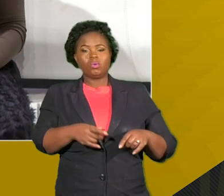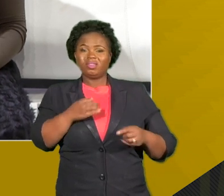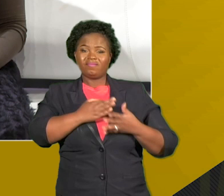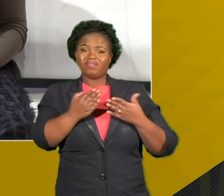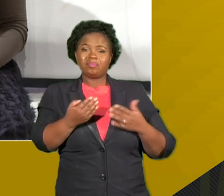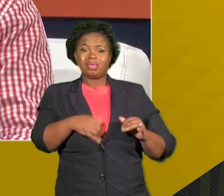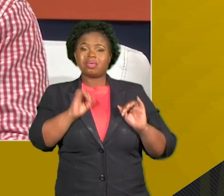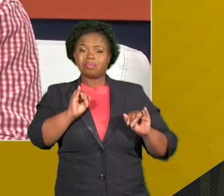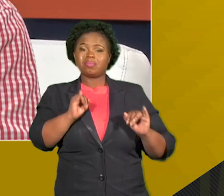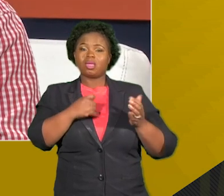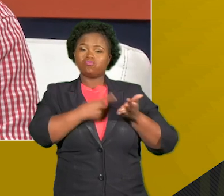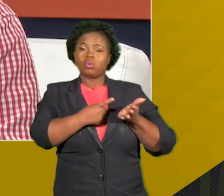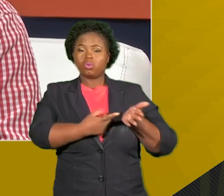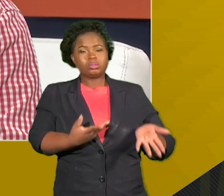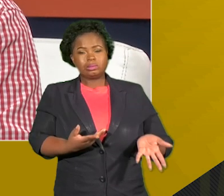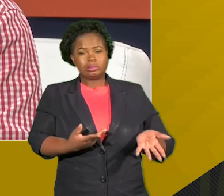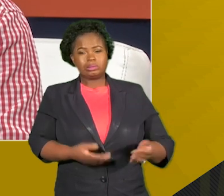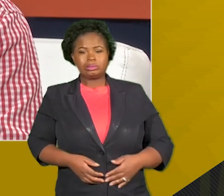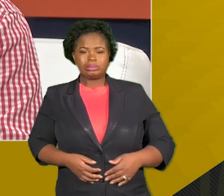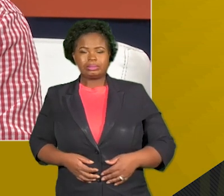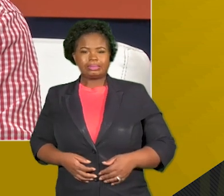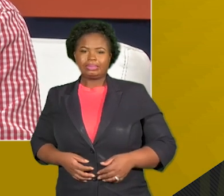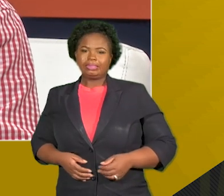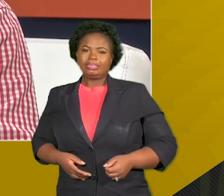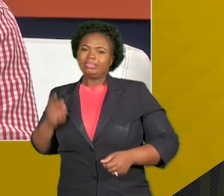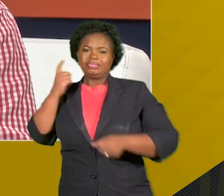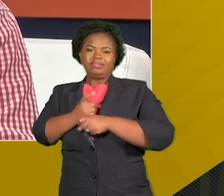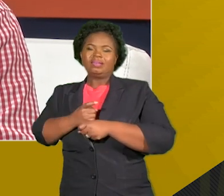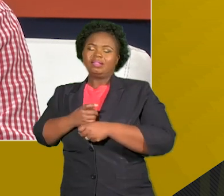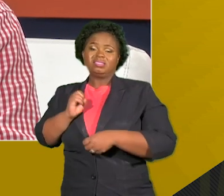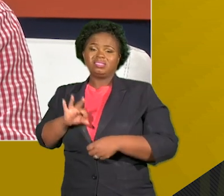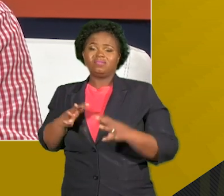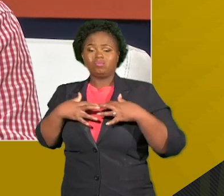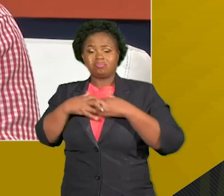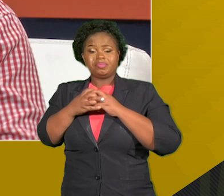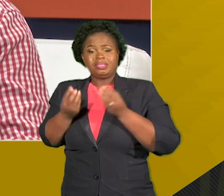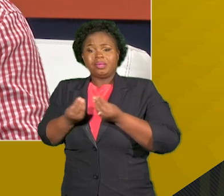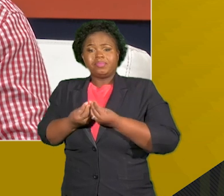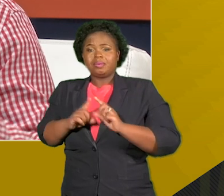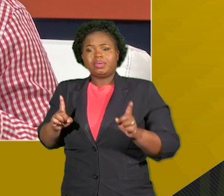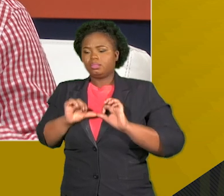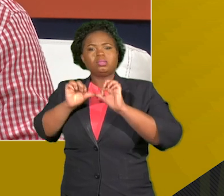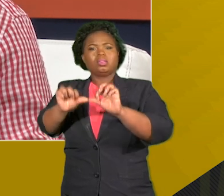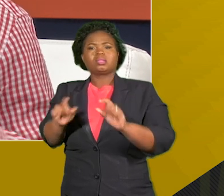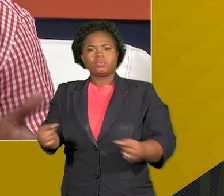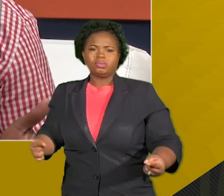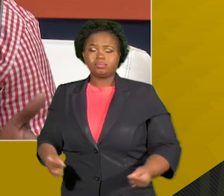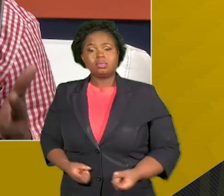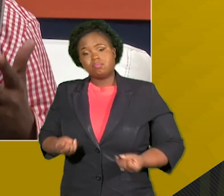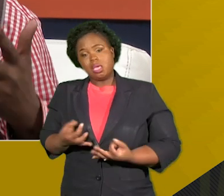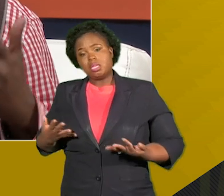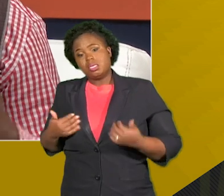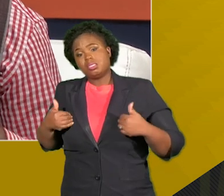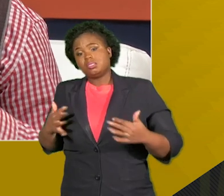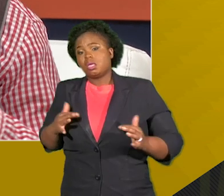akalungi. Hey, it becomes difficult to go to Kale into Ngeguazu Mela. Absolutely. But Abanya Bantu, they've started bad,